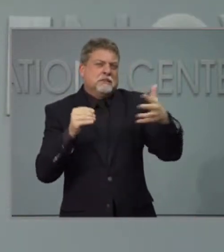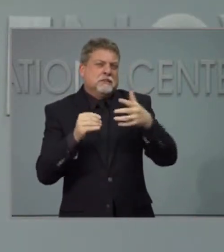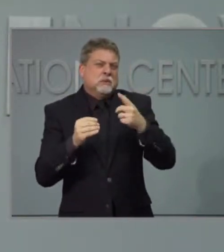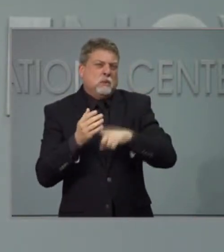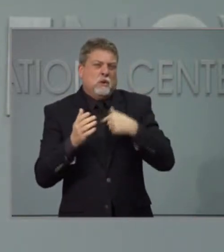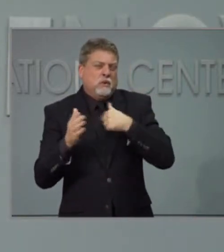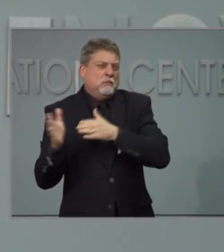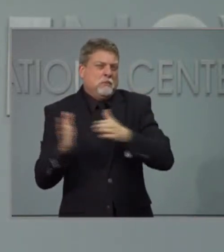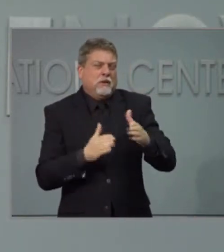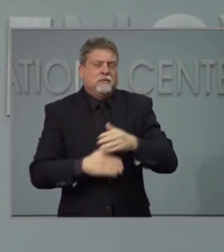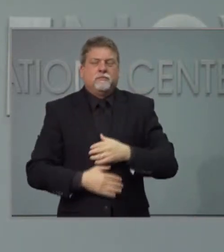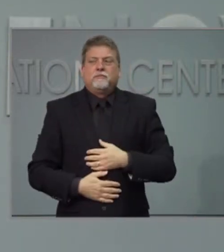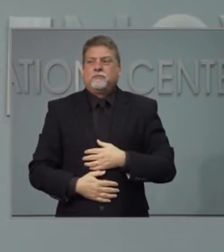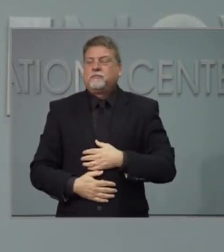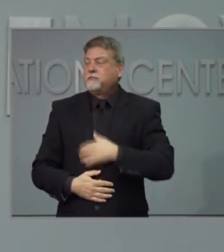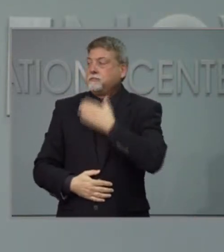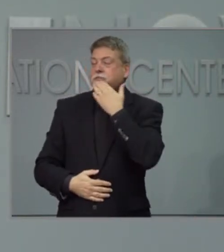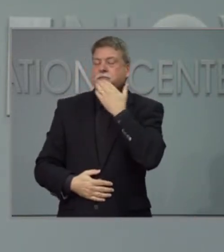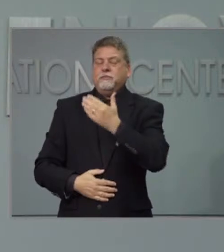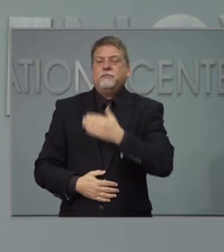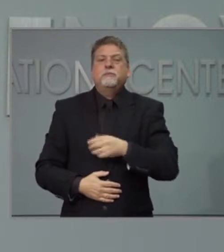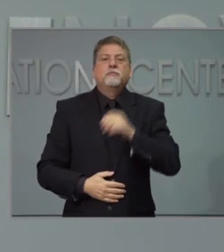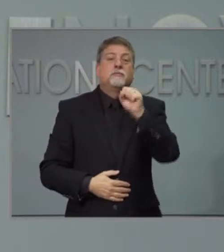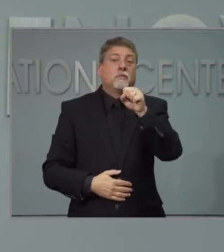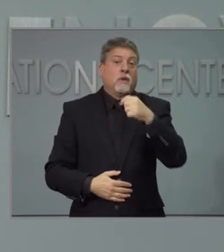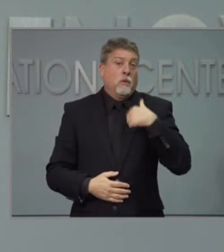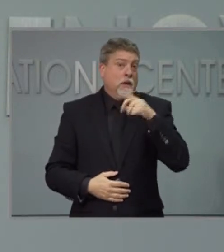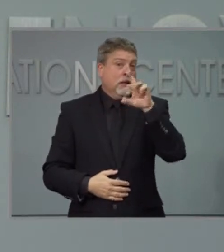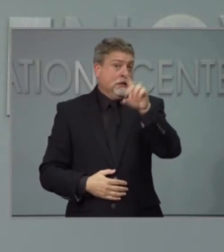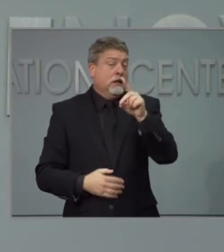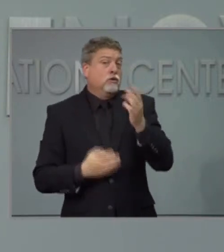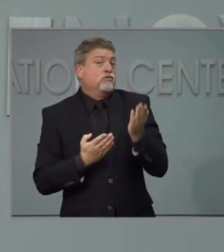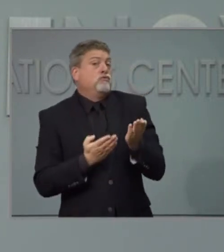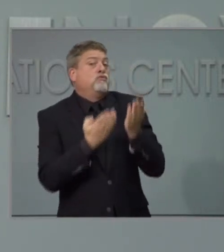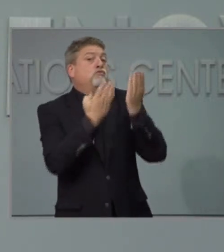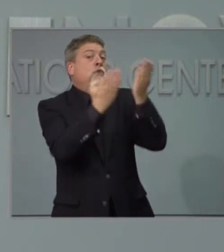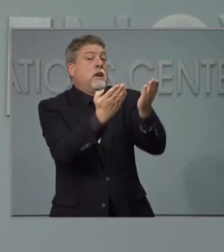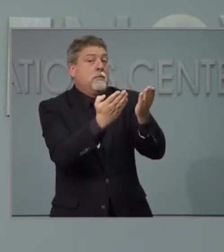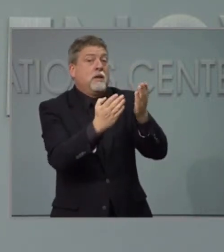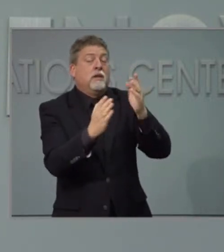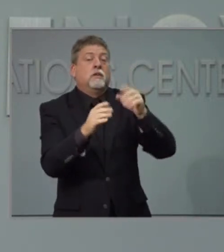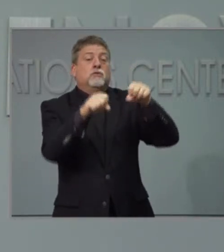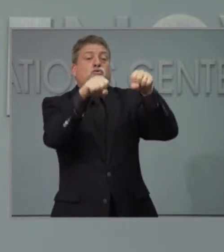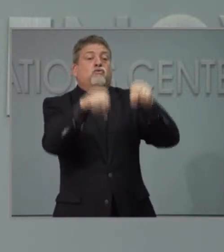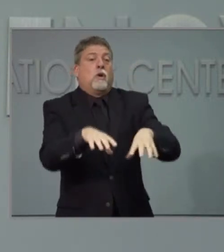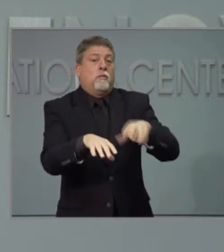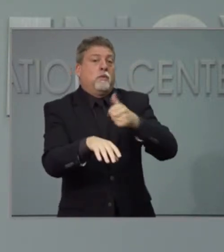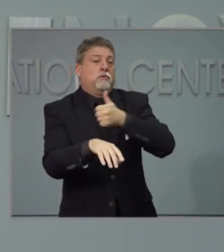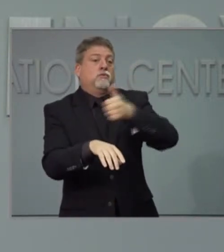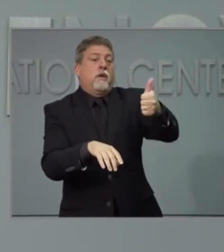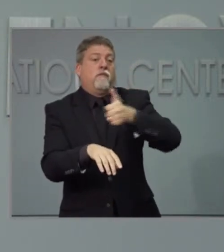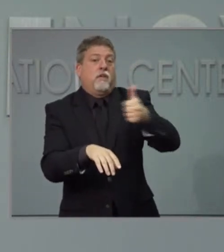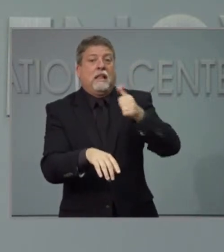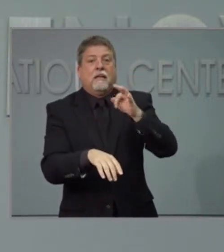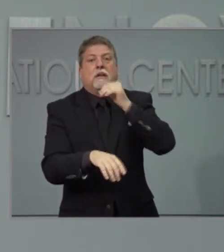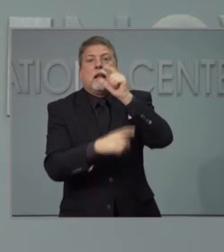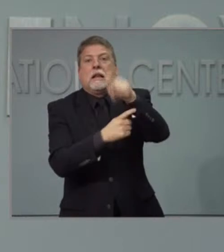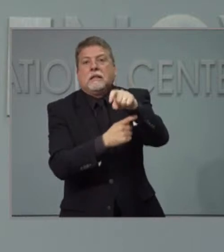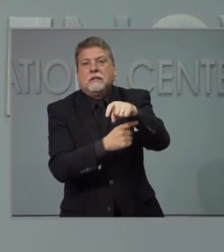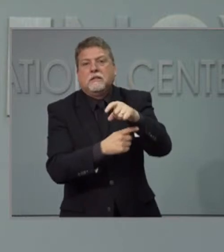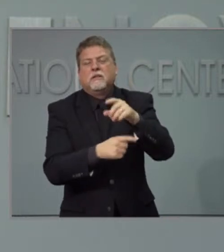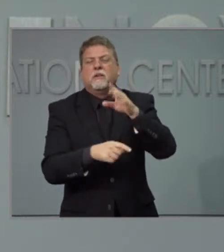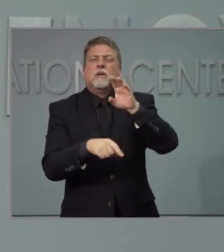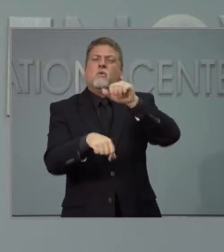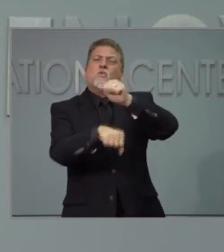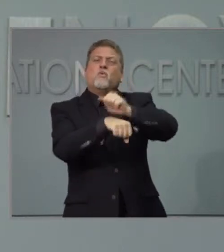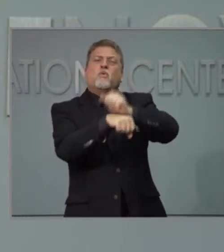Thanks for that question. We have certainly recommended canceling any non-essential travel, particularly for our businesses. So that is